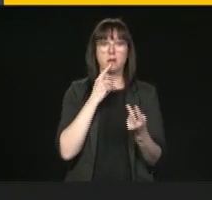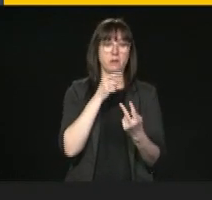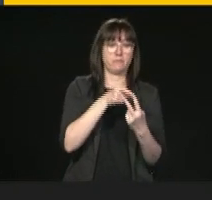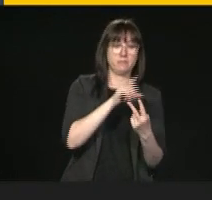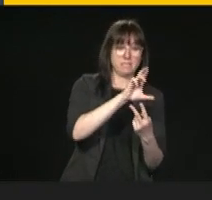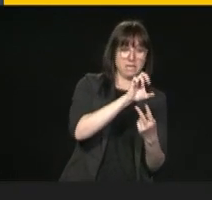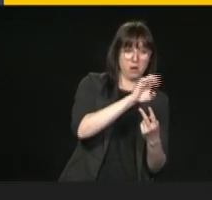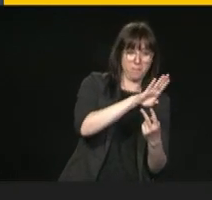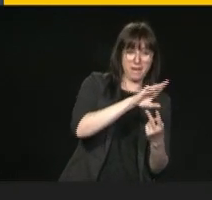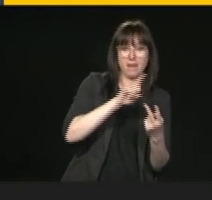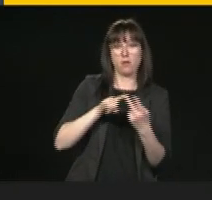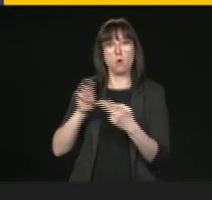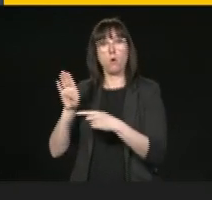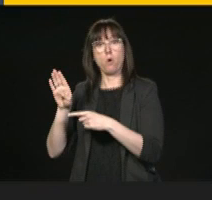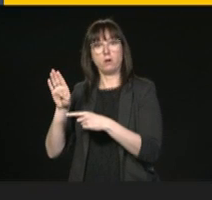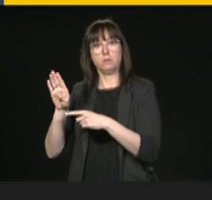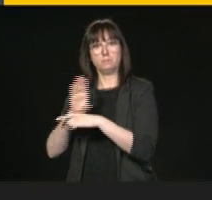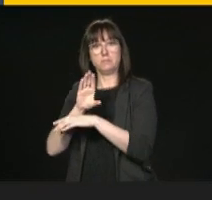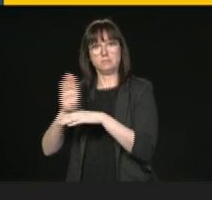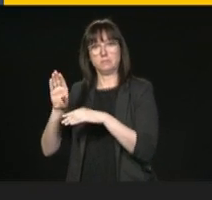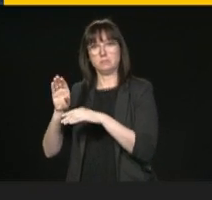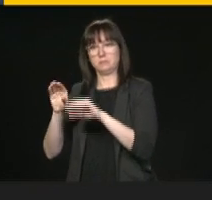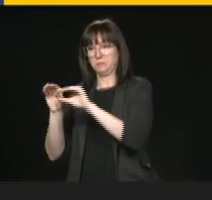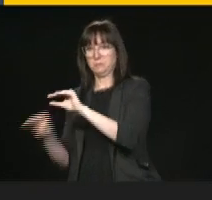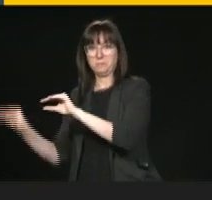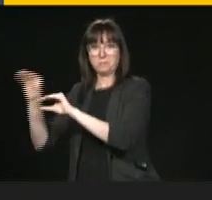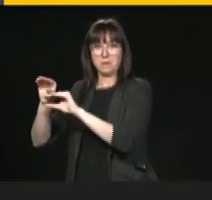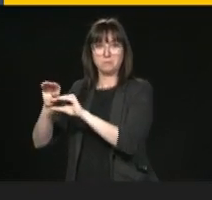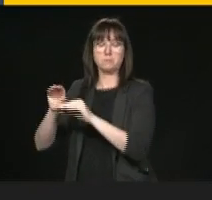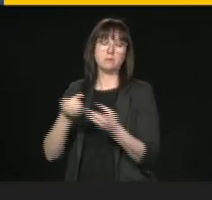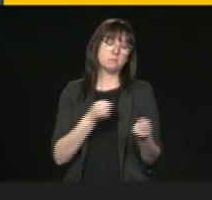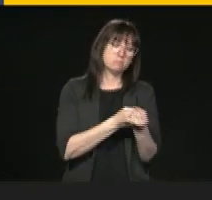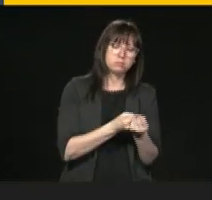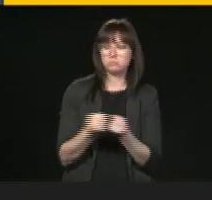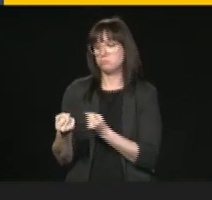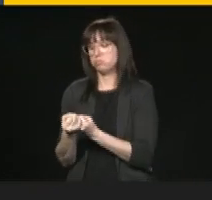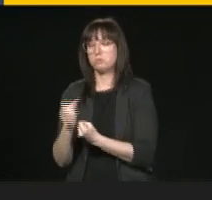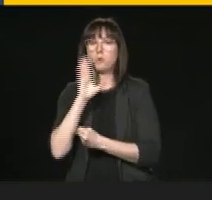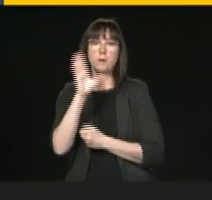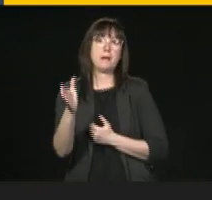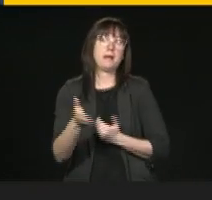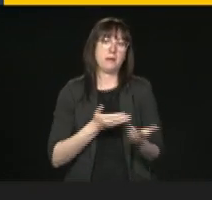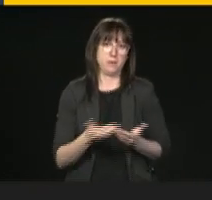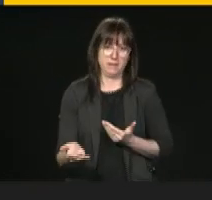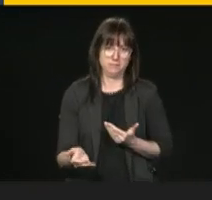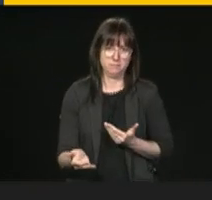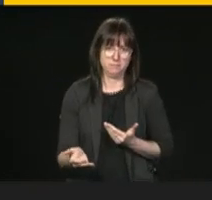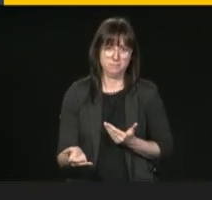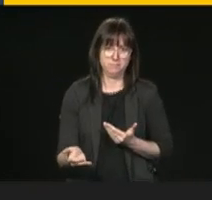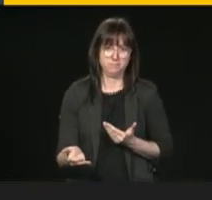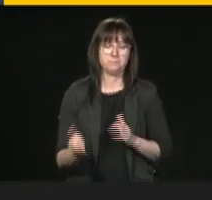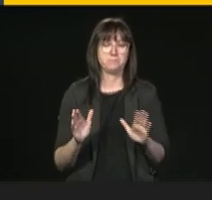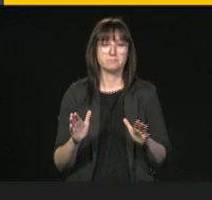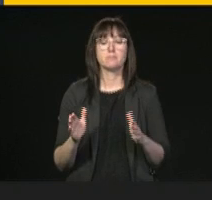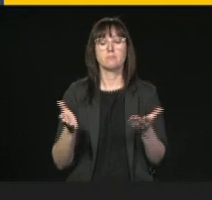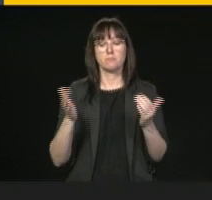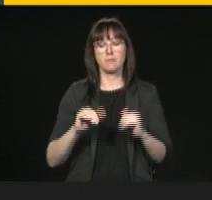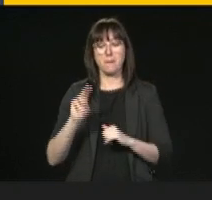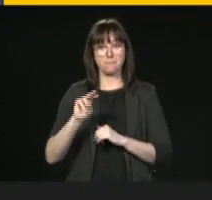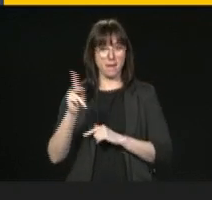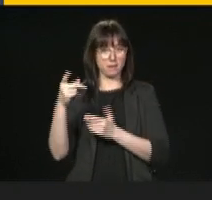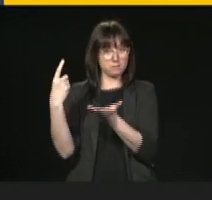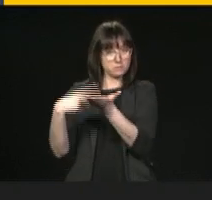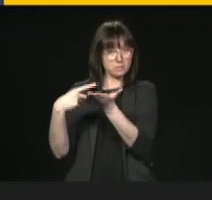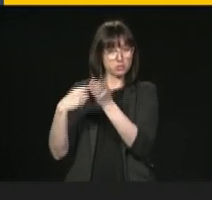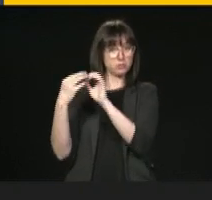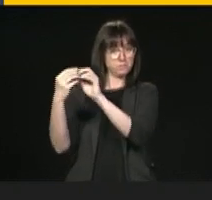difficult time. And that's critically important. With respect to our discussions with banks, I think what we're trying to say is